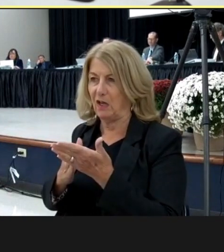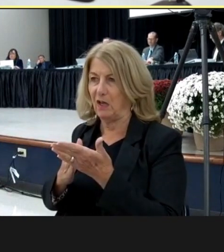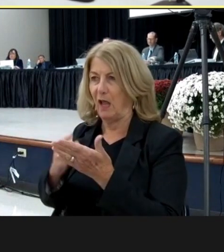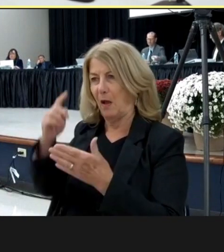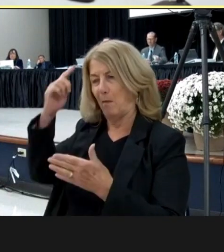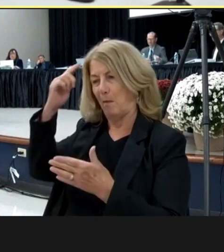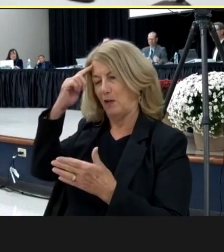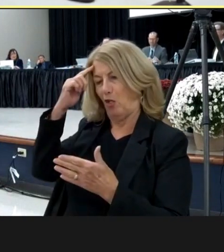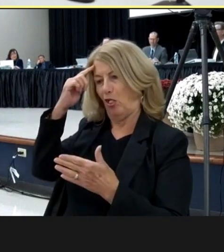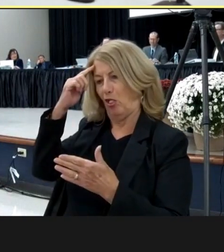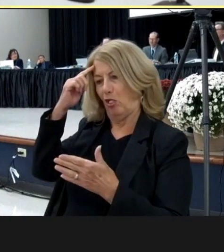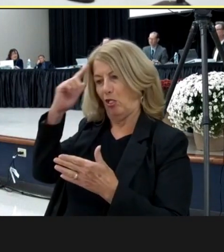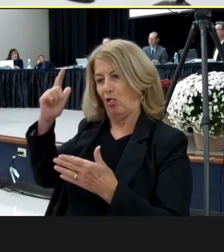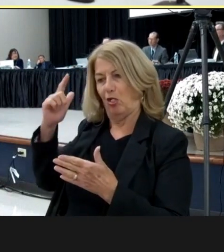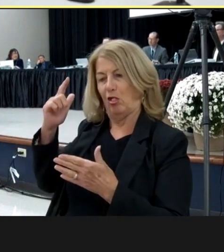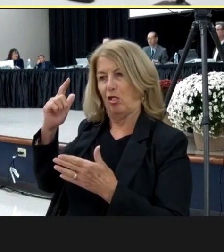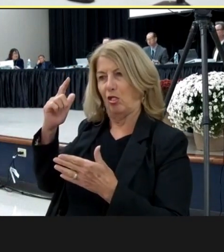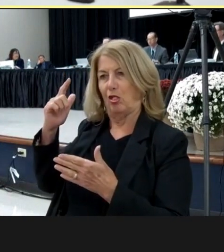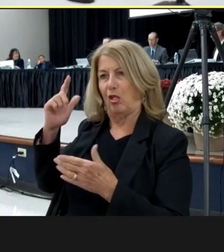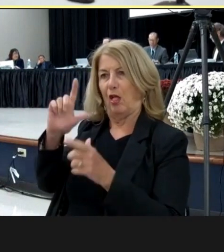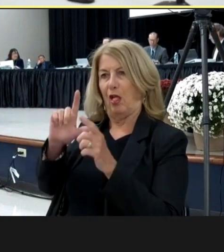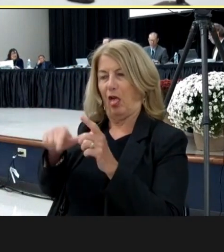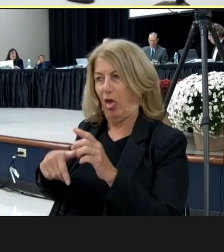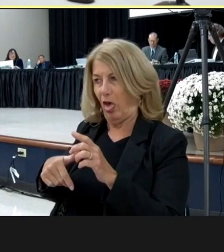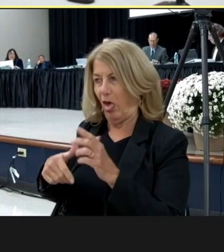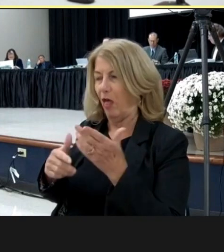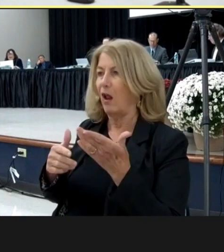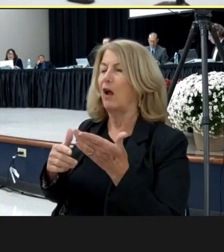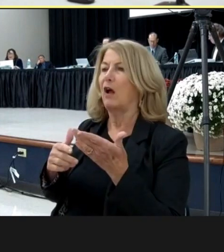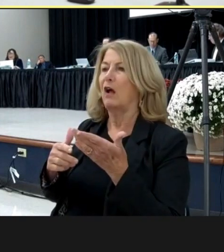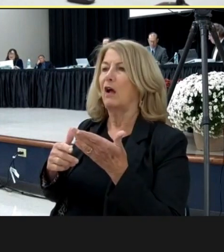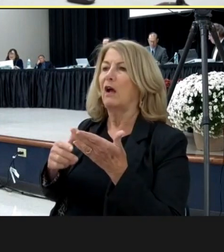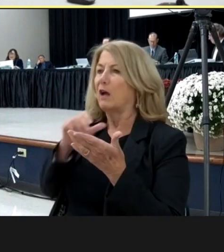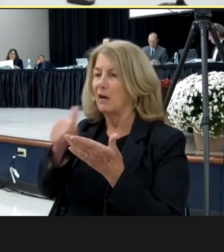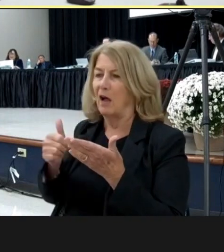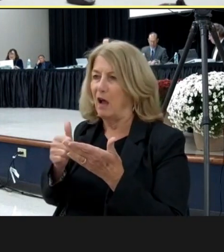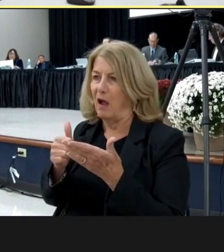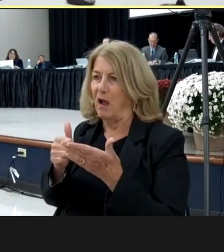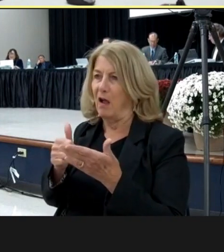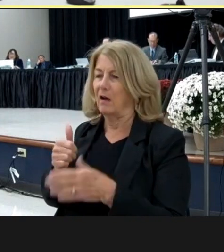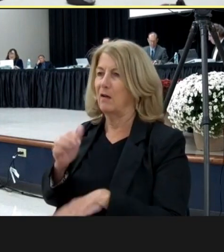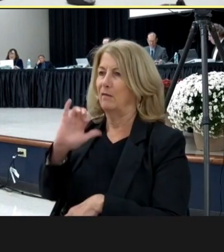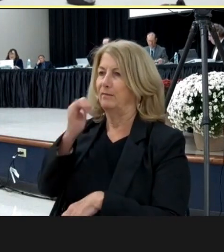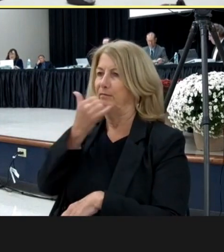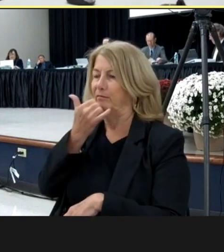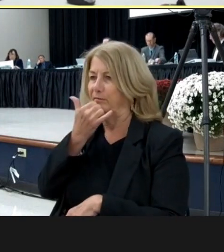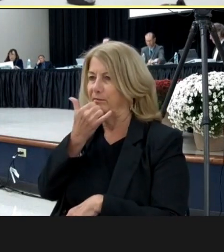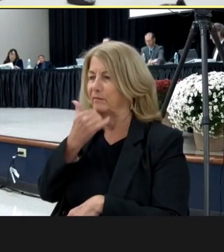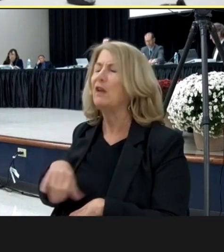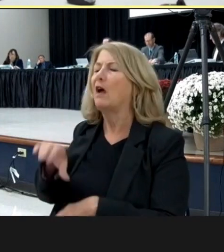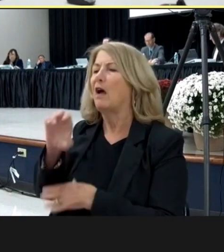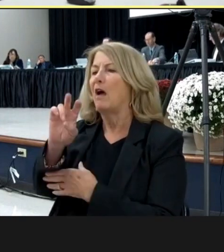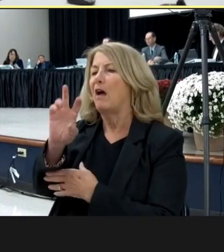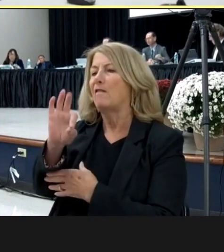mentally incapacitated, have not been convicted of a felony,